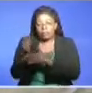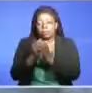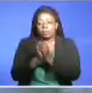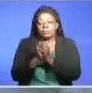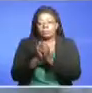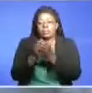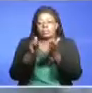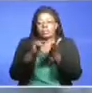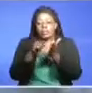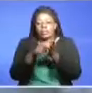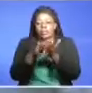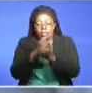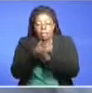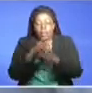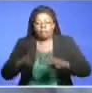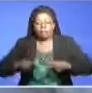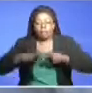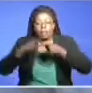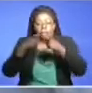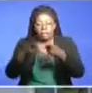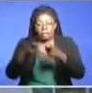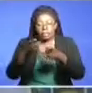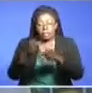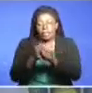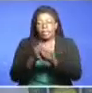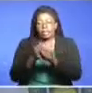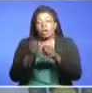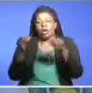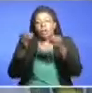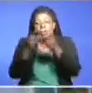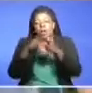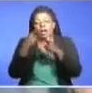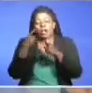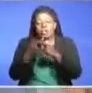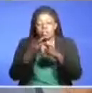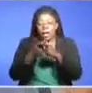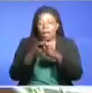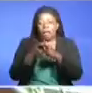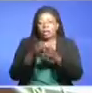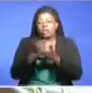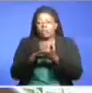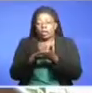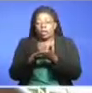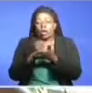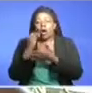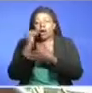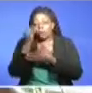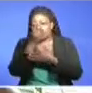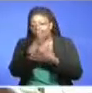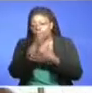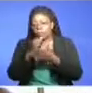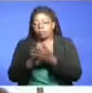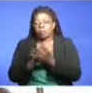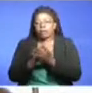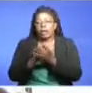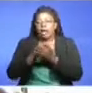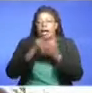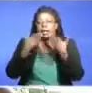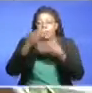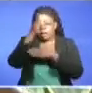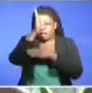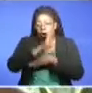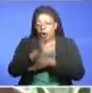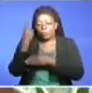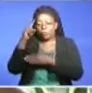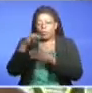loved gift, she would probably take this over flowers and chocolates any day. I thank God for this group that has come